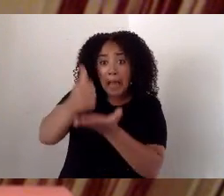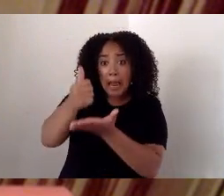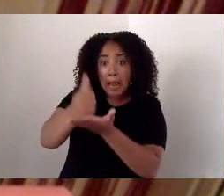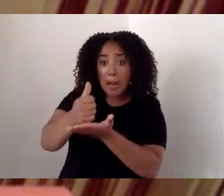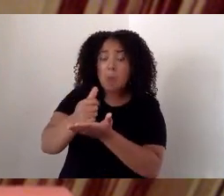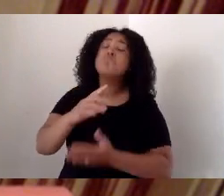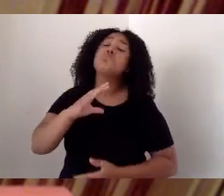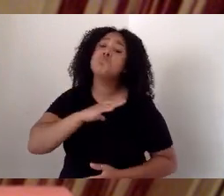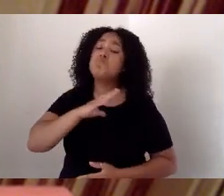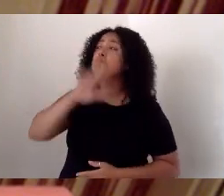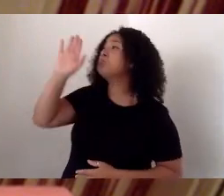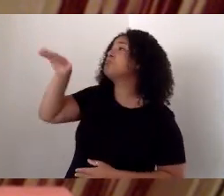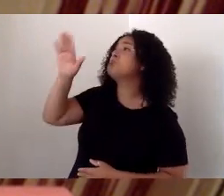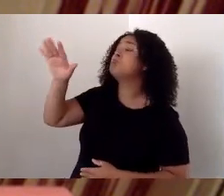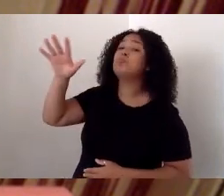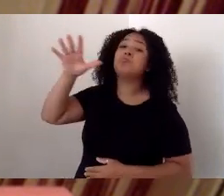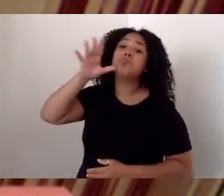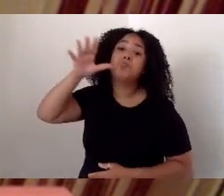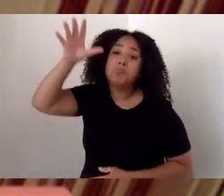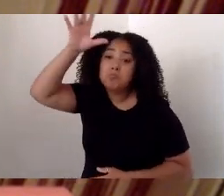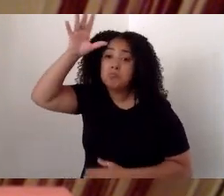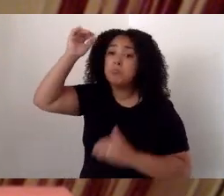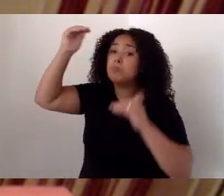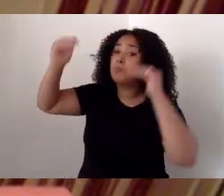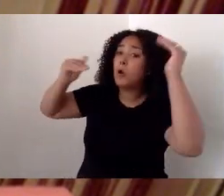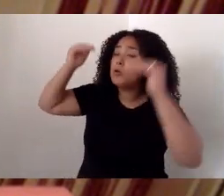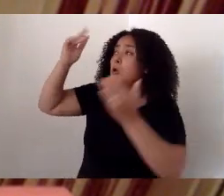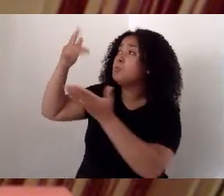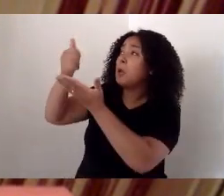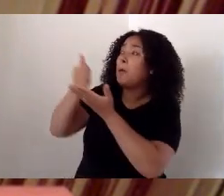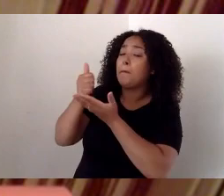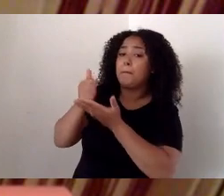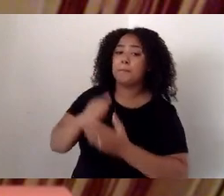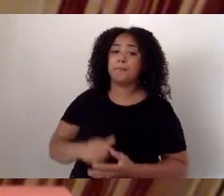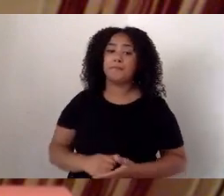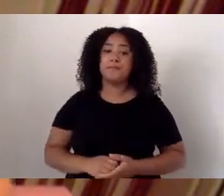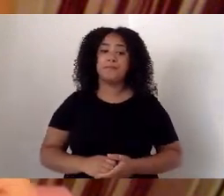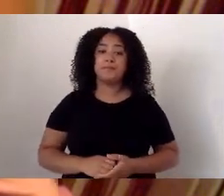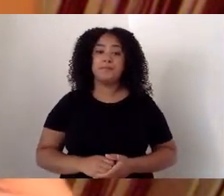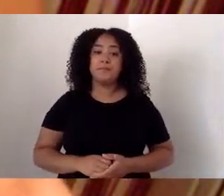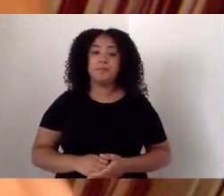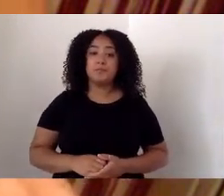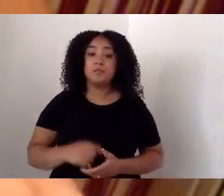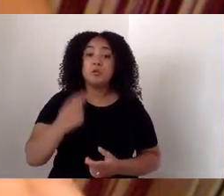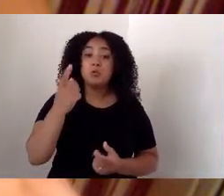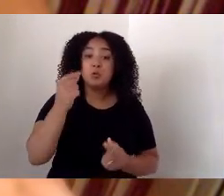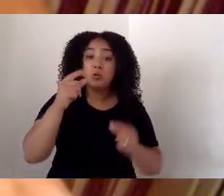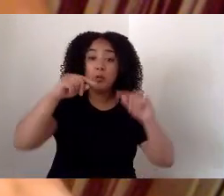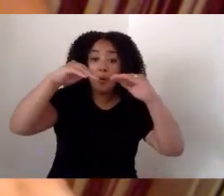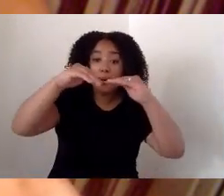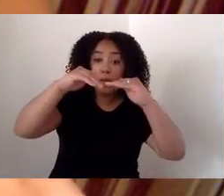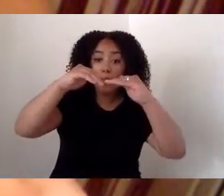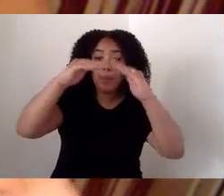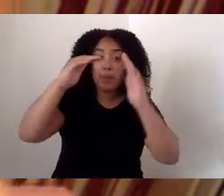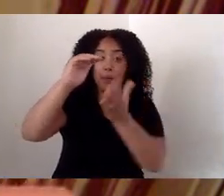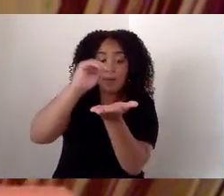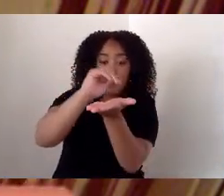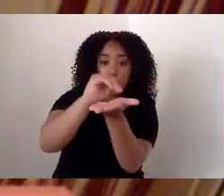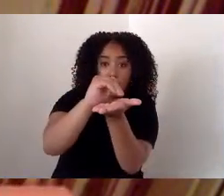out. So I've bent it up a little bit and I'm gonna tape it so it creates a little tiny handle, just like